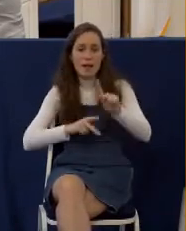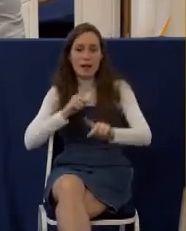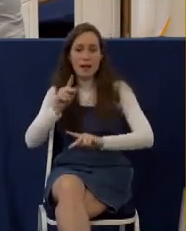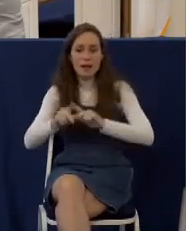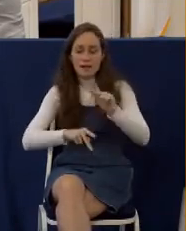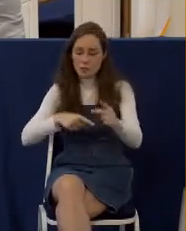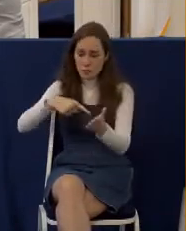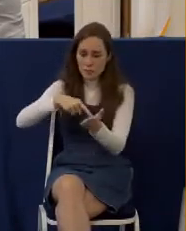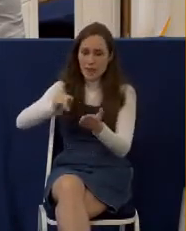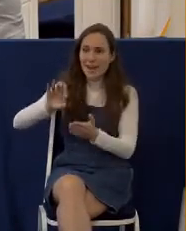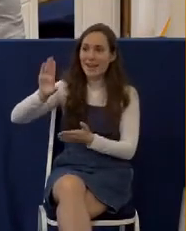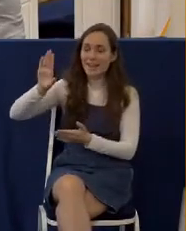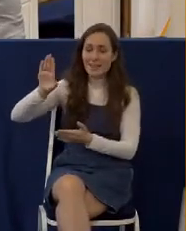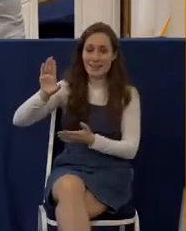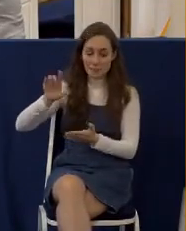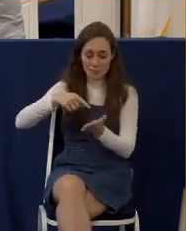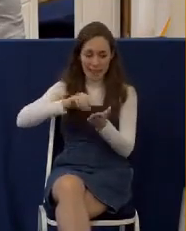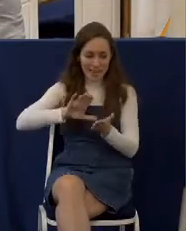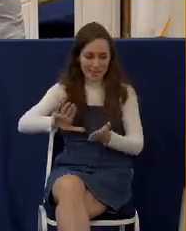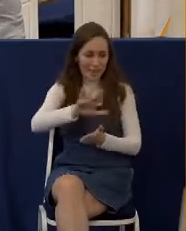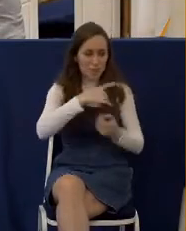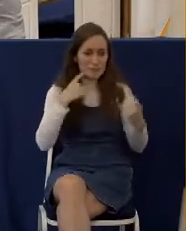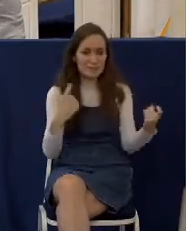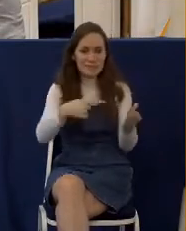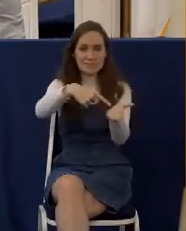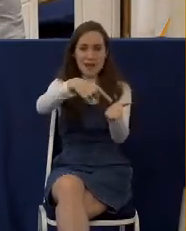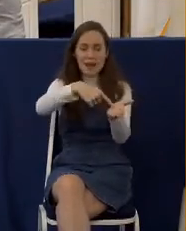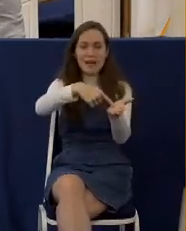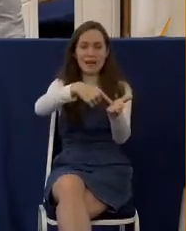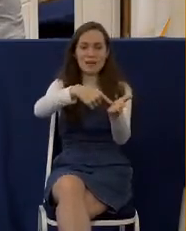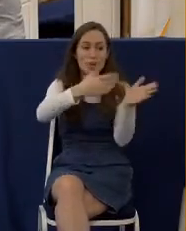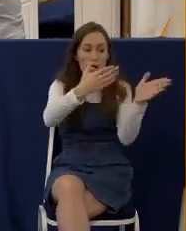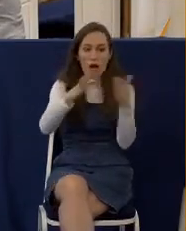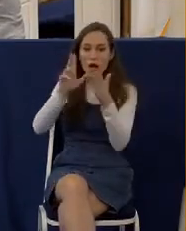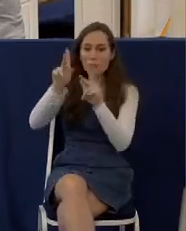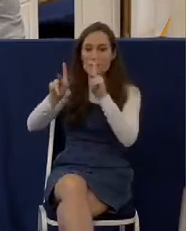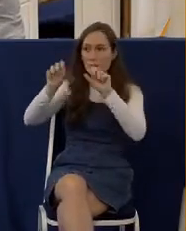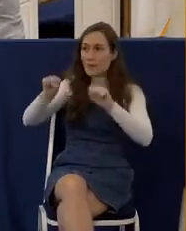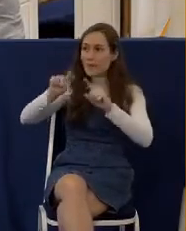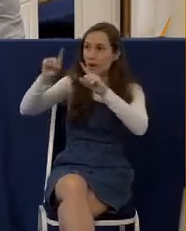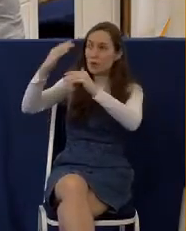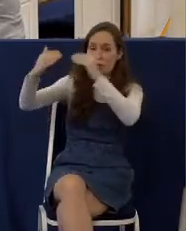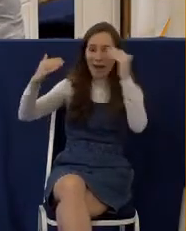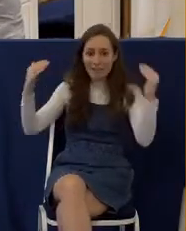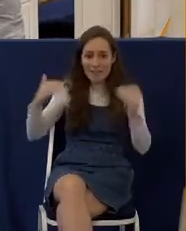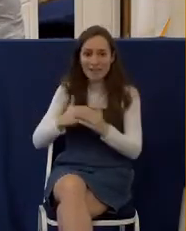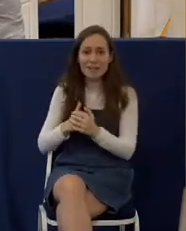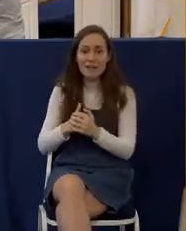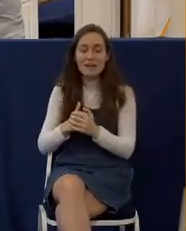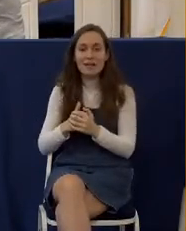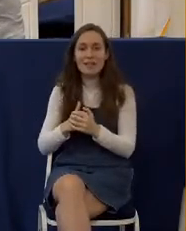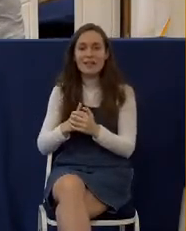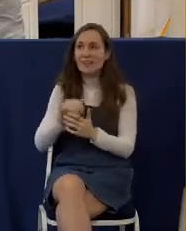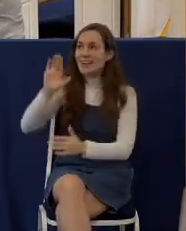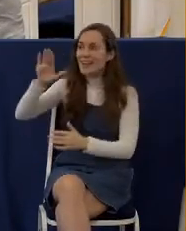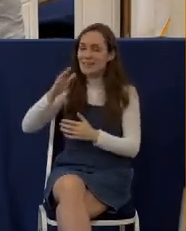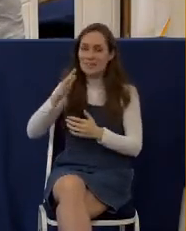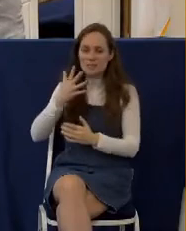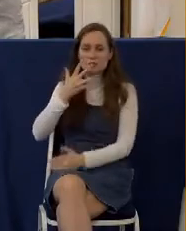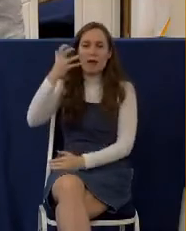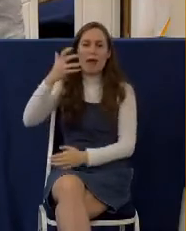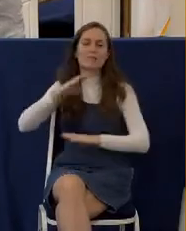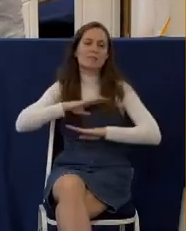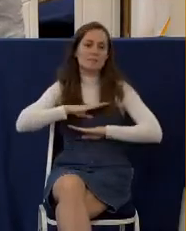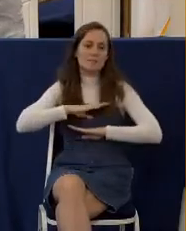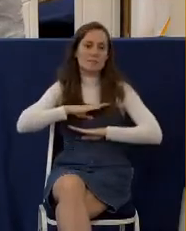sin debt so that people could go to heaven. They could have that sin debt paid so that the wrath of God for sin is satisfied and God now is able to extend to